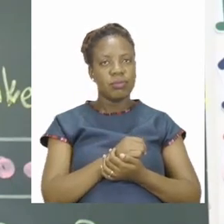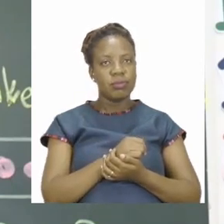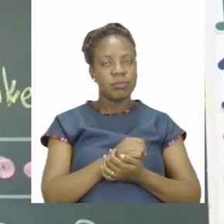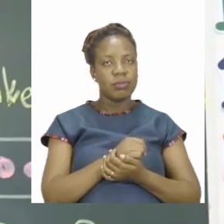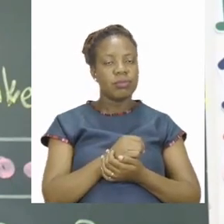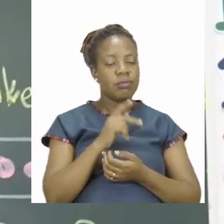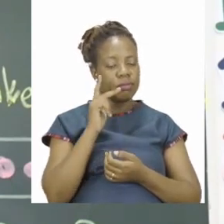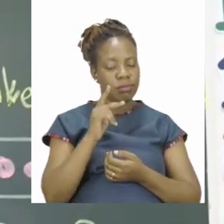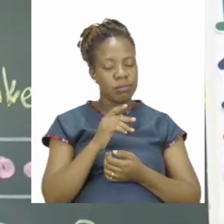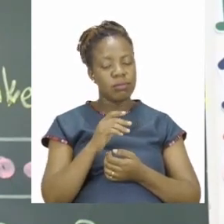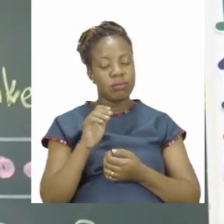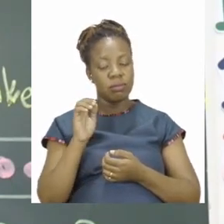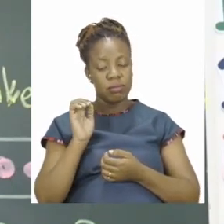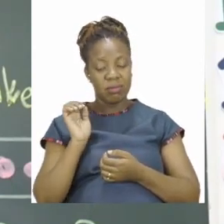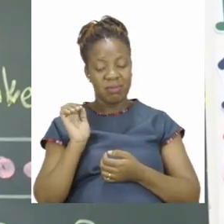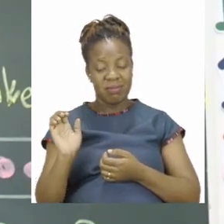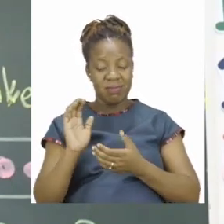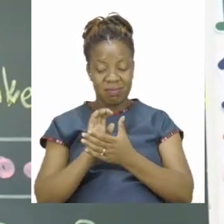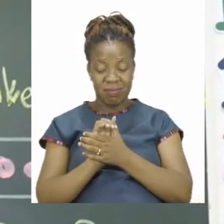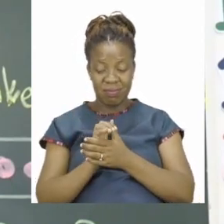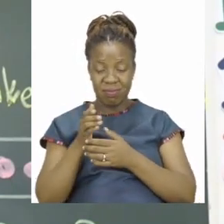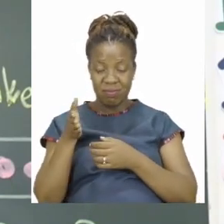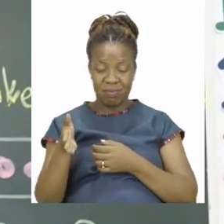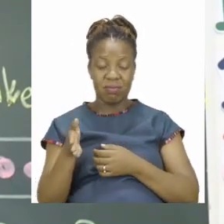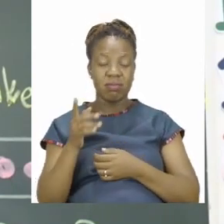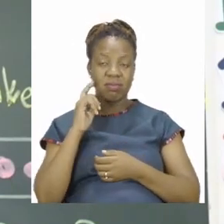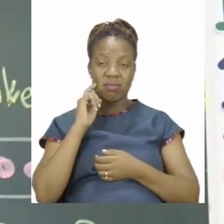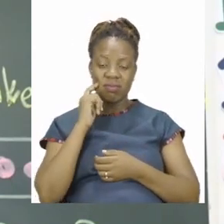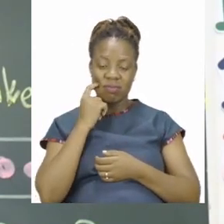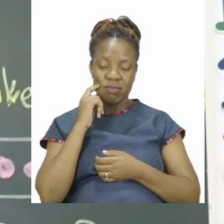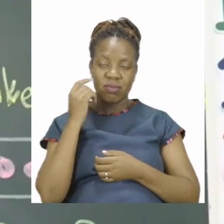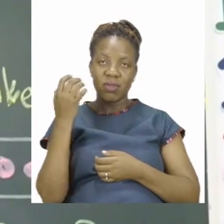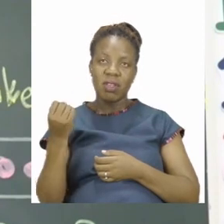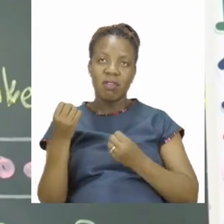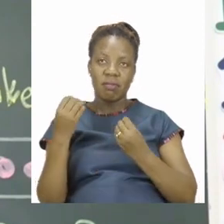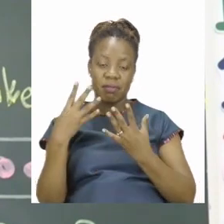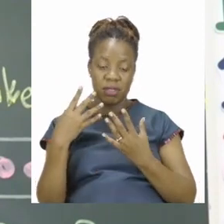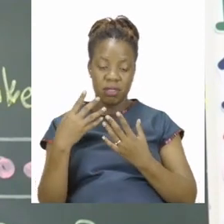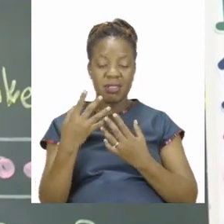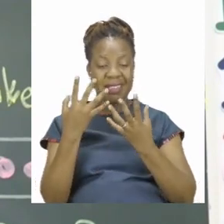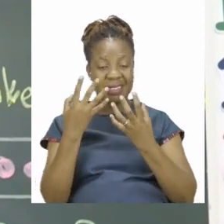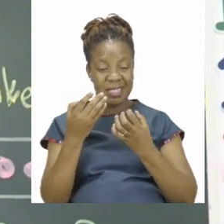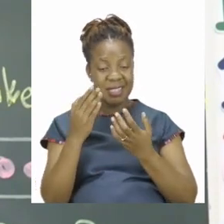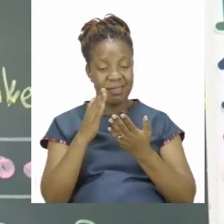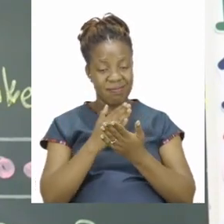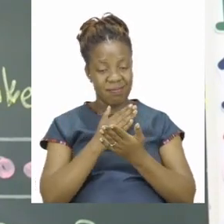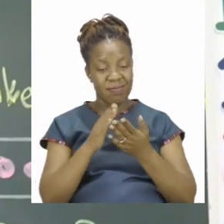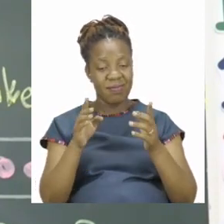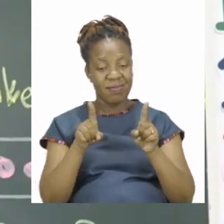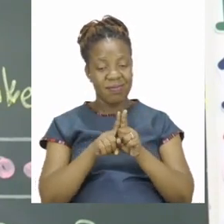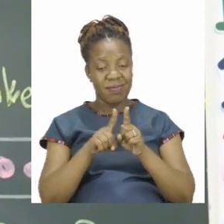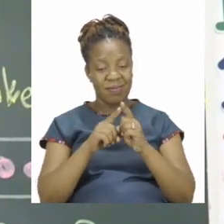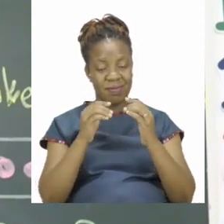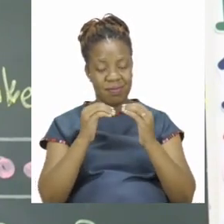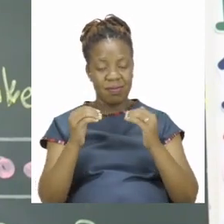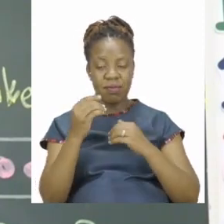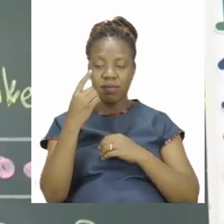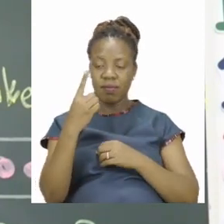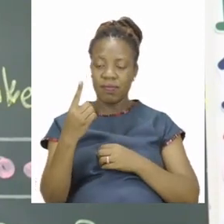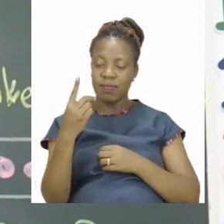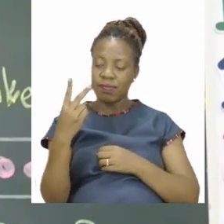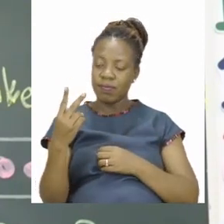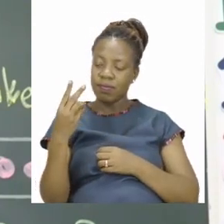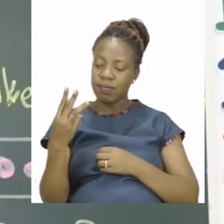count how many his friend has. And they need to have the same number. So let's count and see. 1, 2,